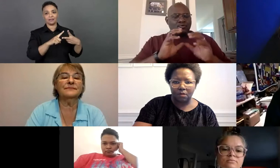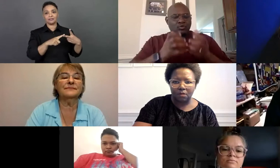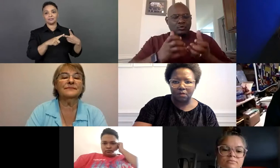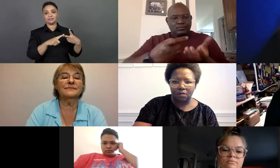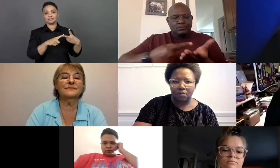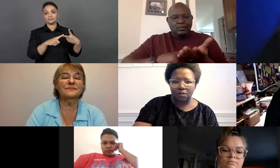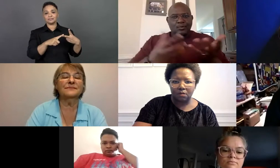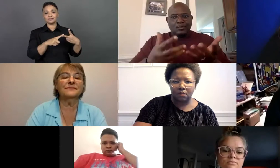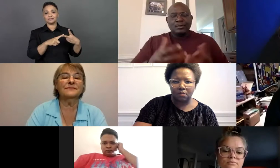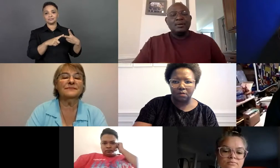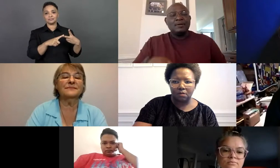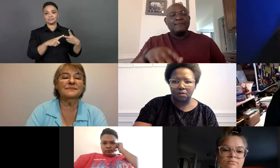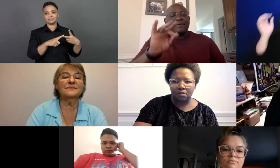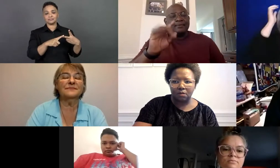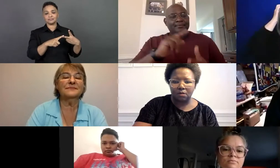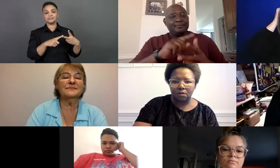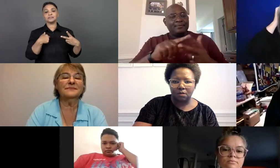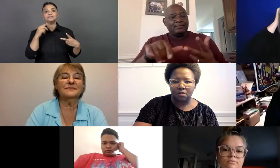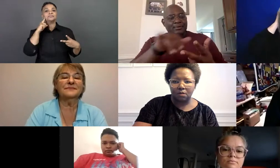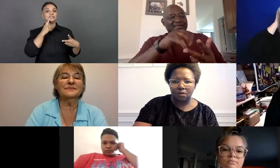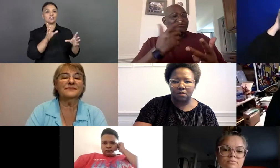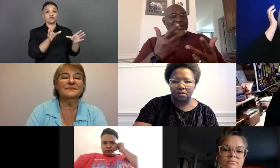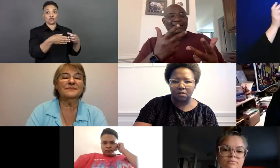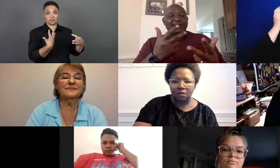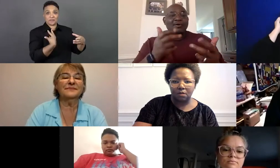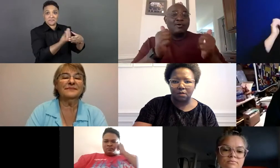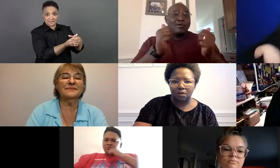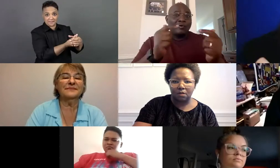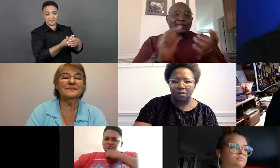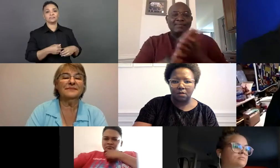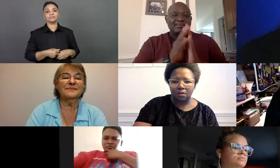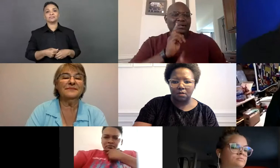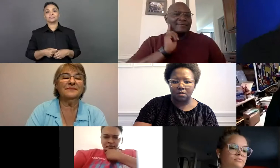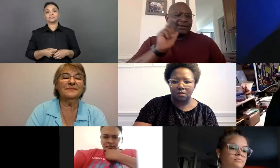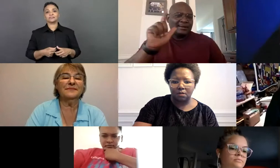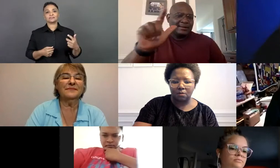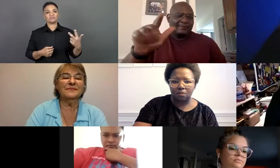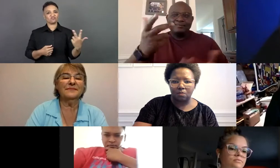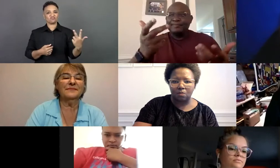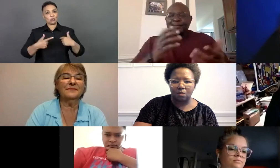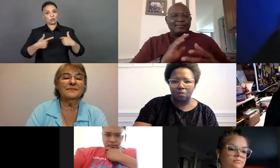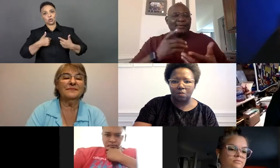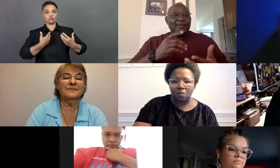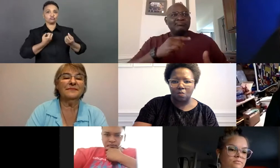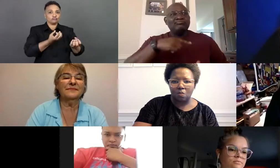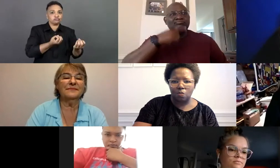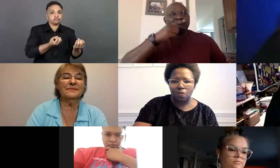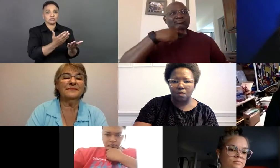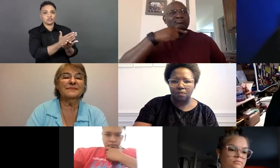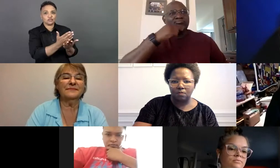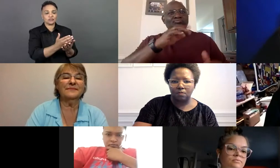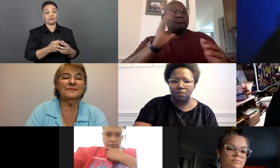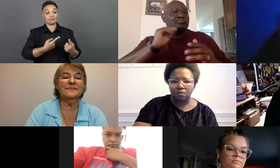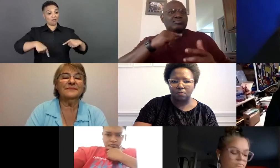Sorry, he froze. I was in a deaf group, and we did share that we all had become deaf